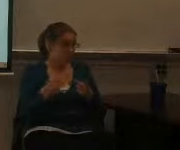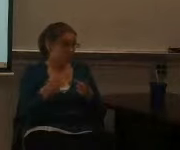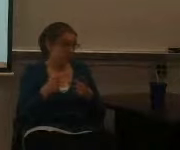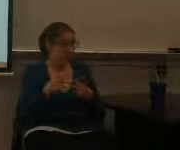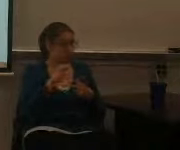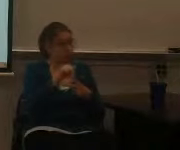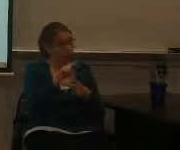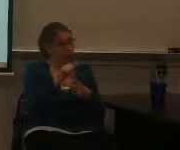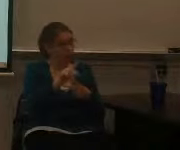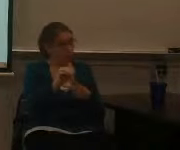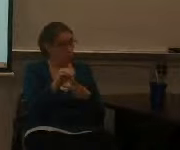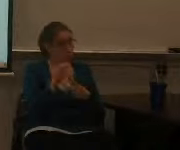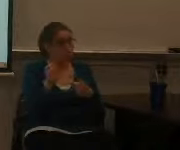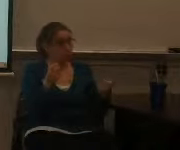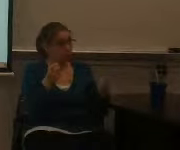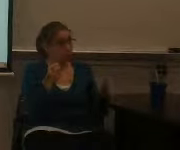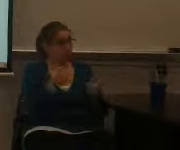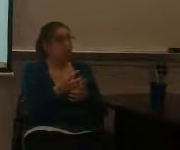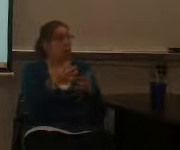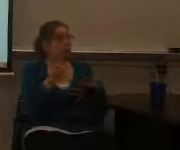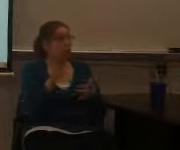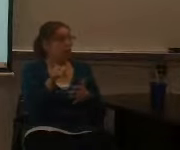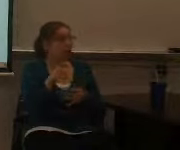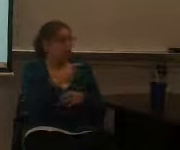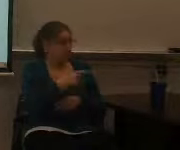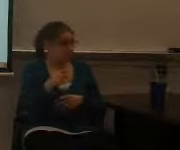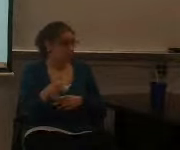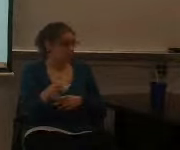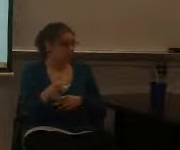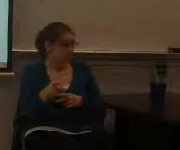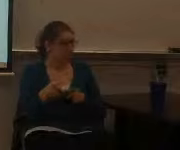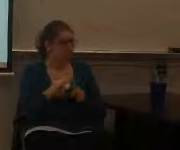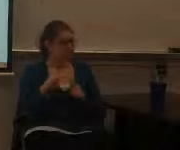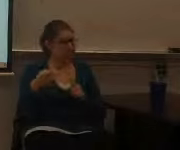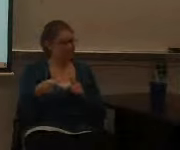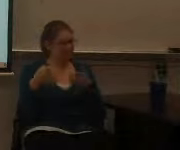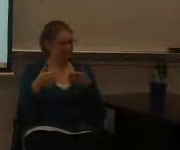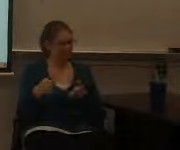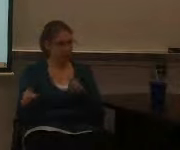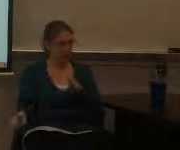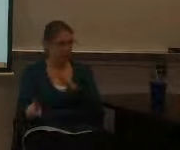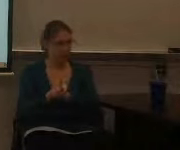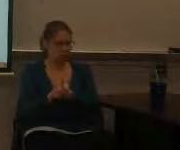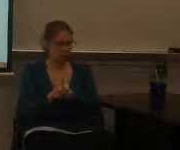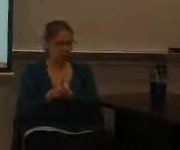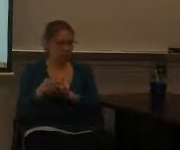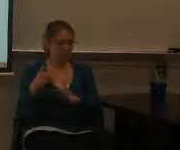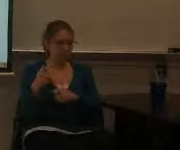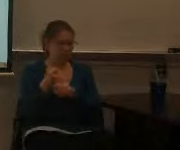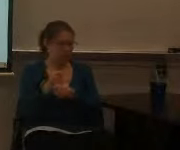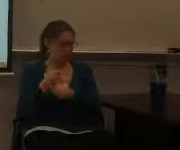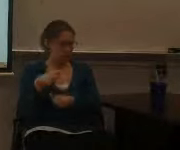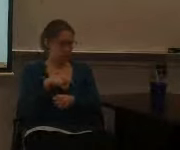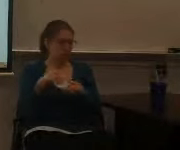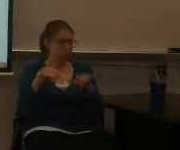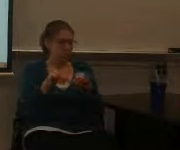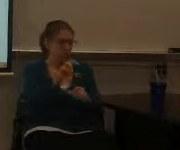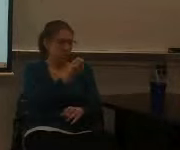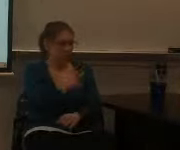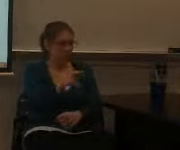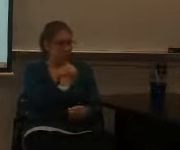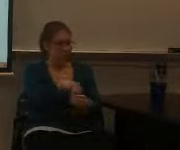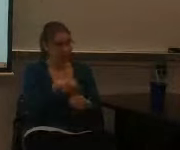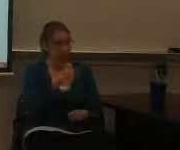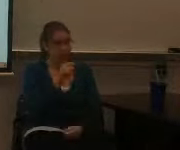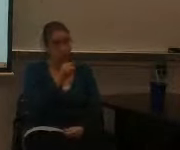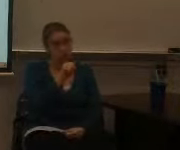very heavily by primary producers. And then these methods came out where we actually measured the oxygen in the